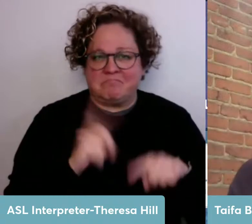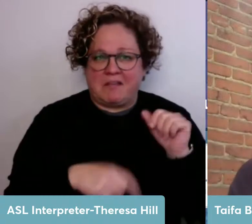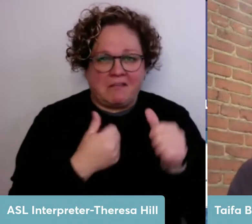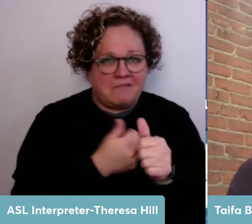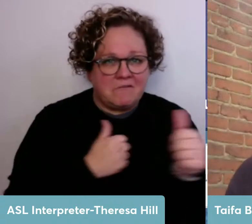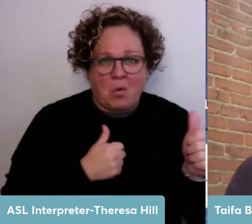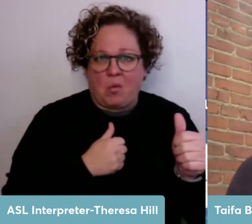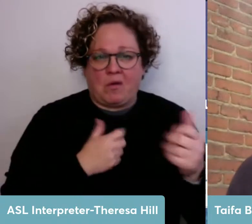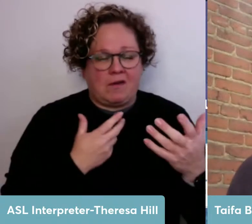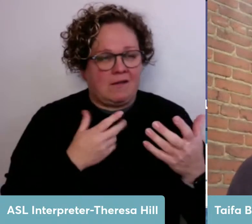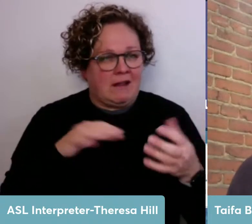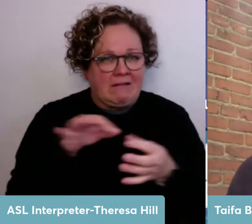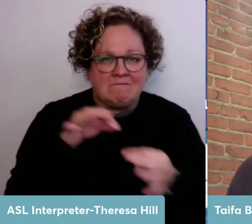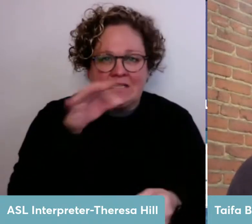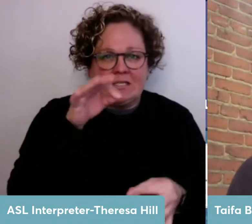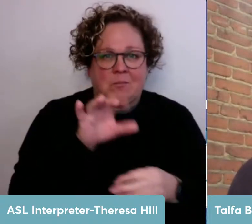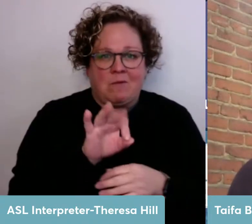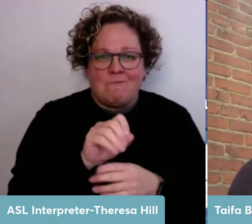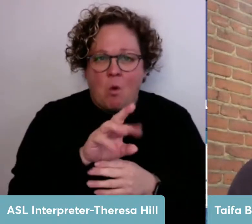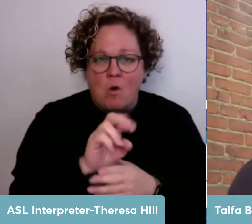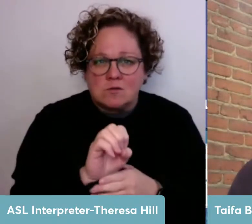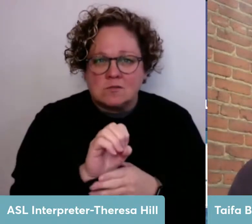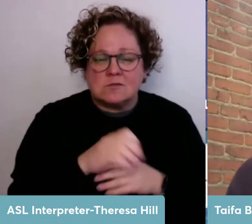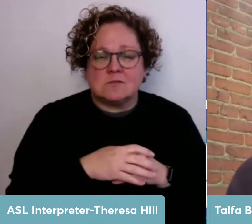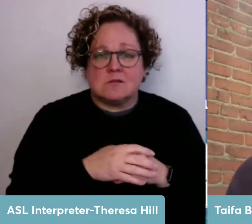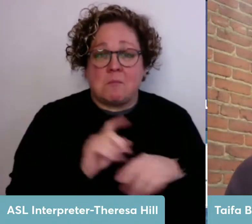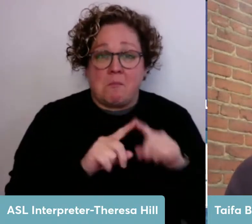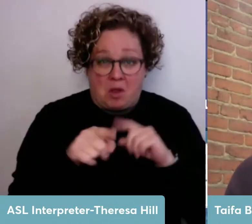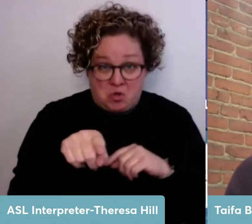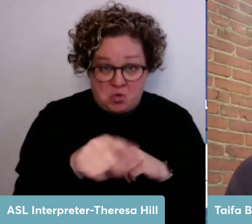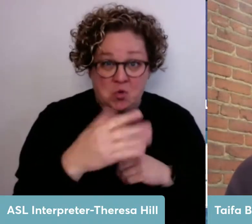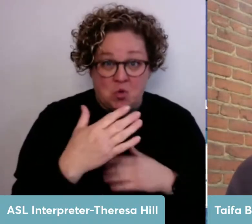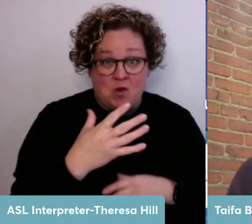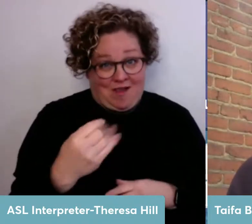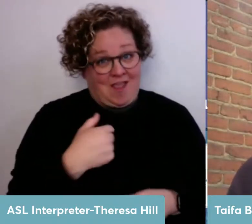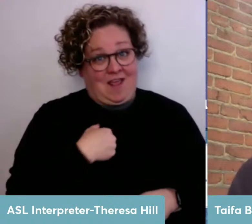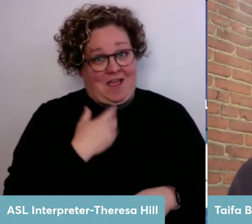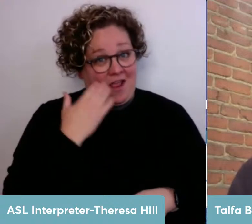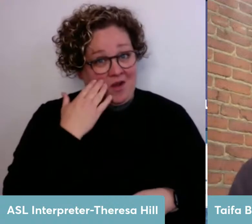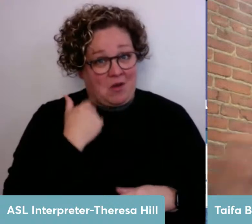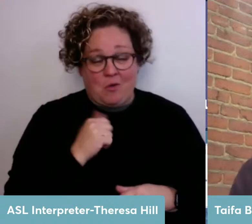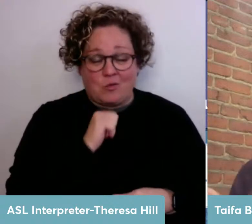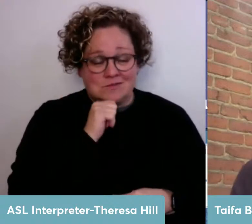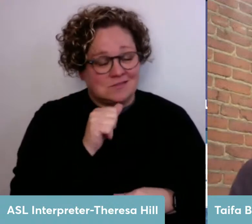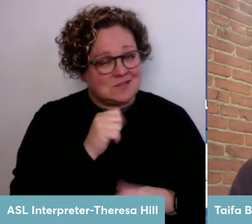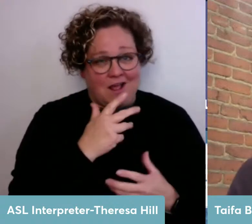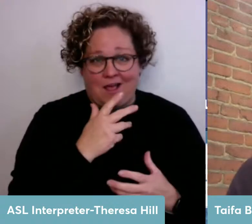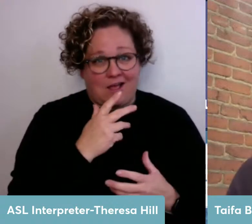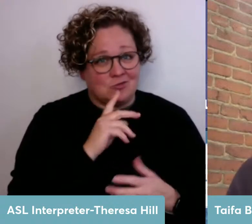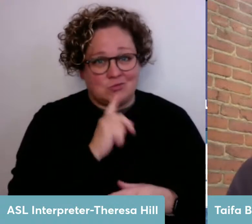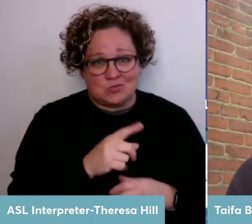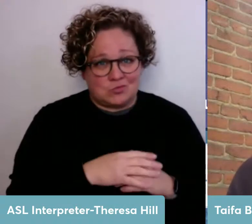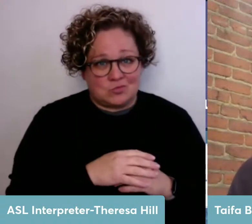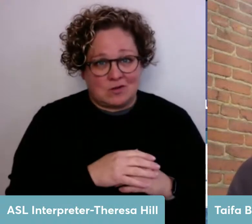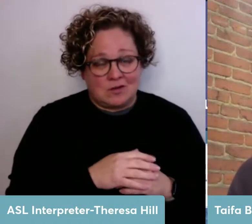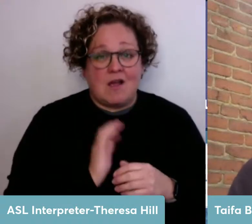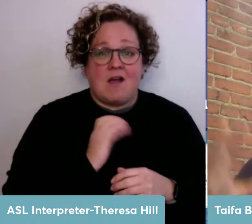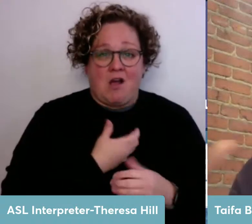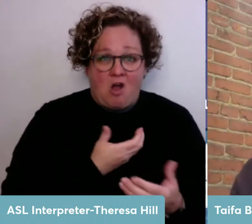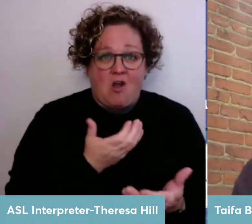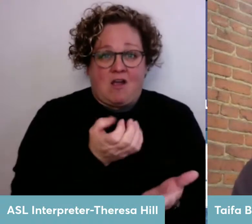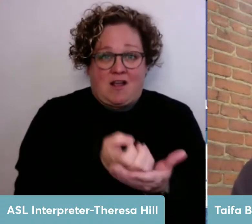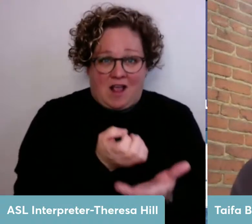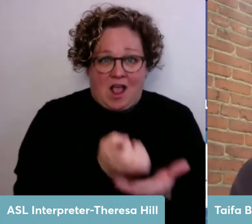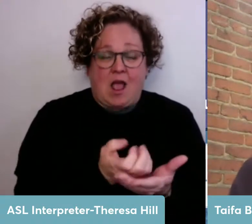invisible force. But as you know, and I know, that is not the case. Our economy is a product